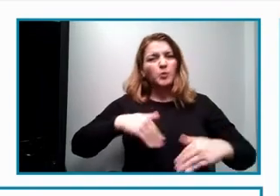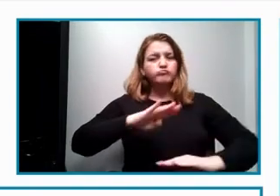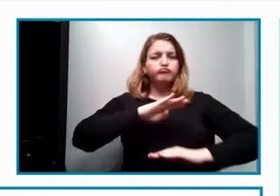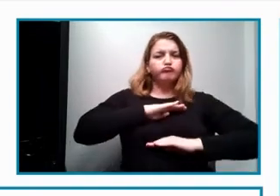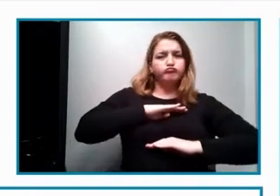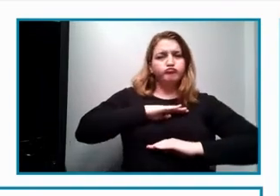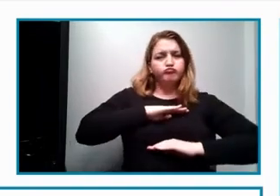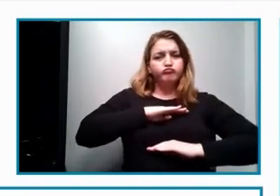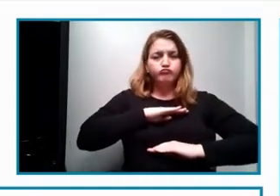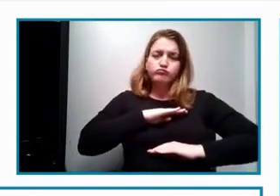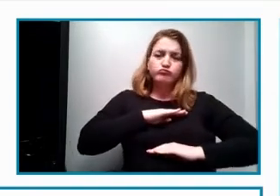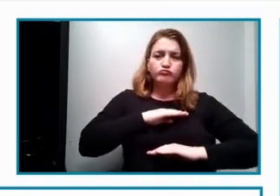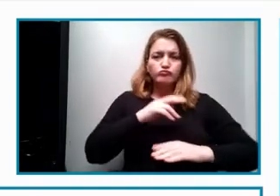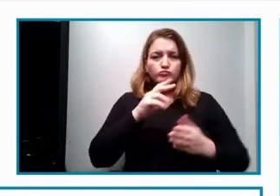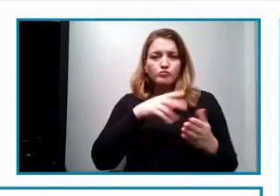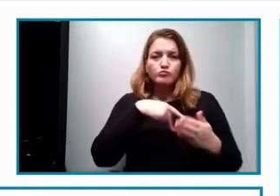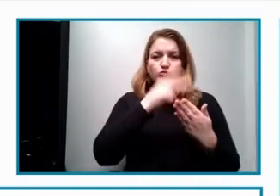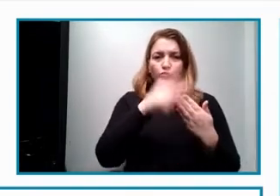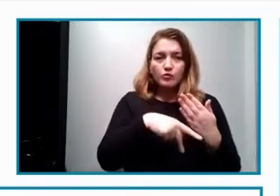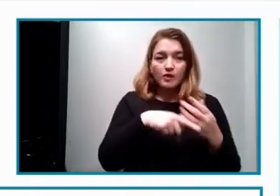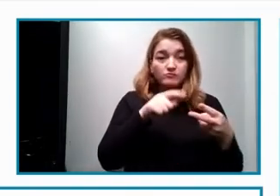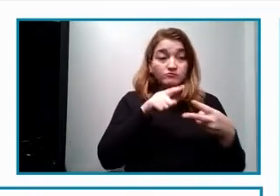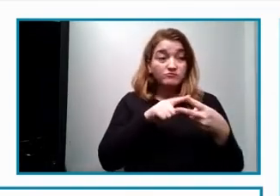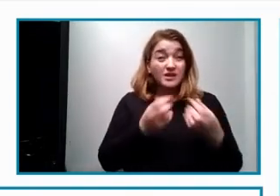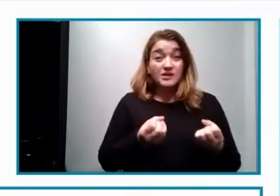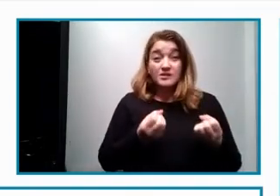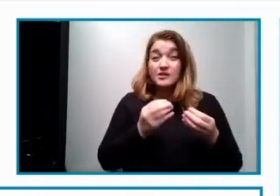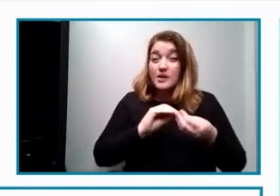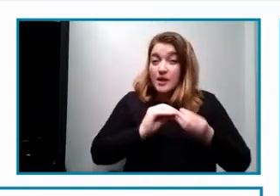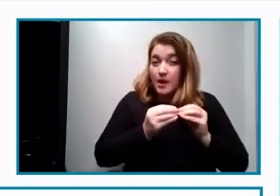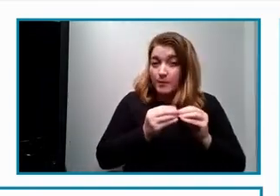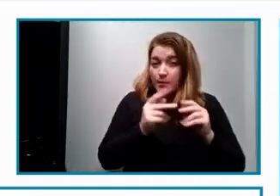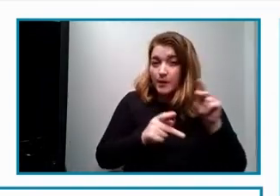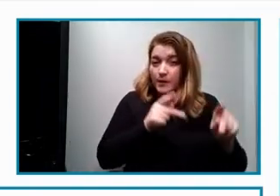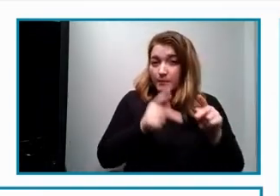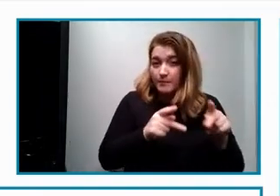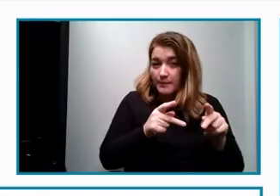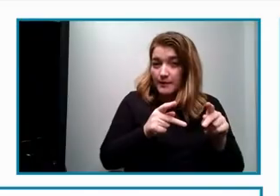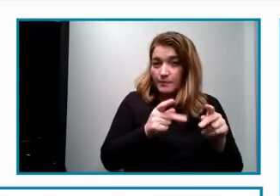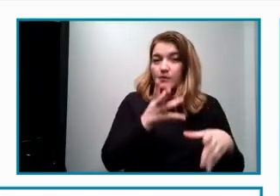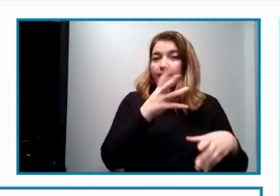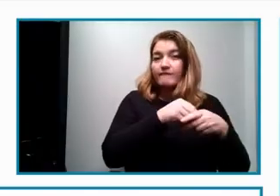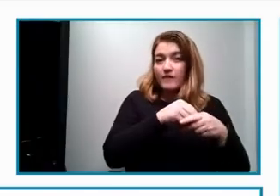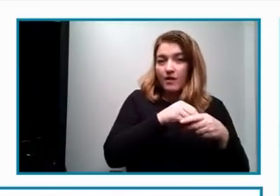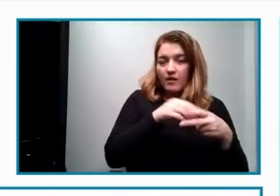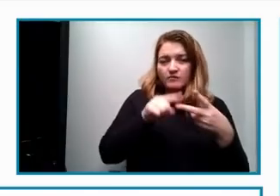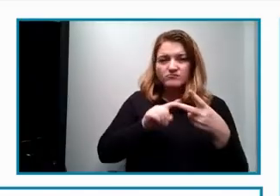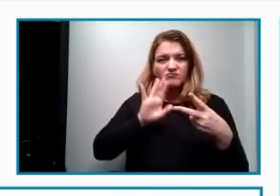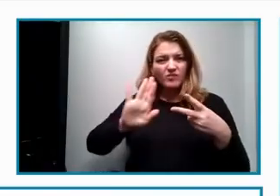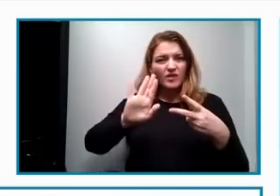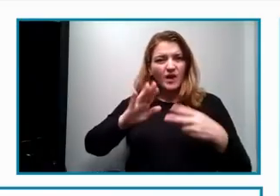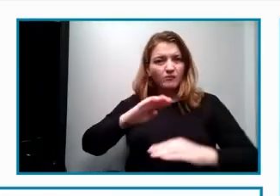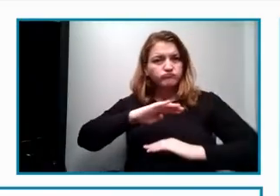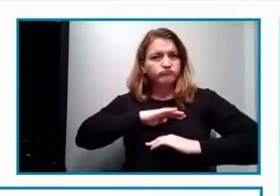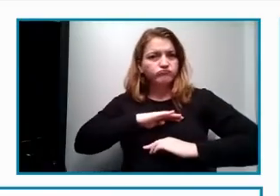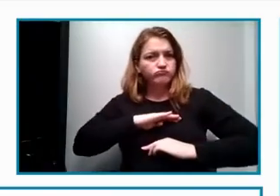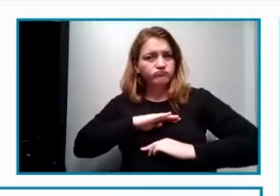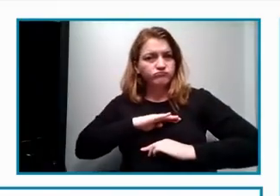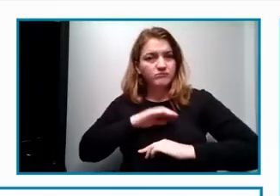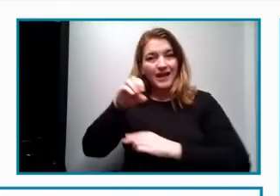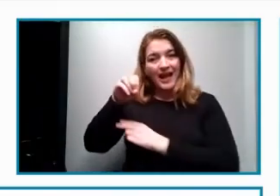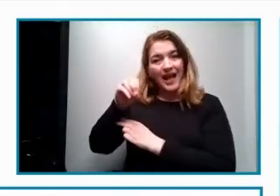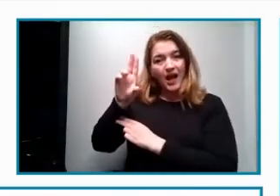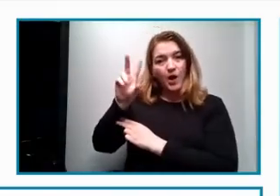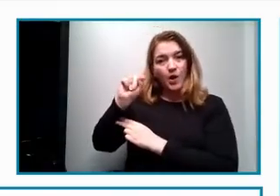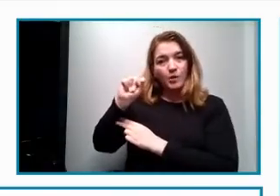participating and their satisfaction with the program, are outputs. They are benchmarks for progress on how you're implementing